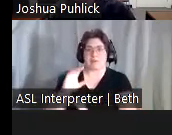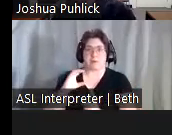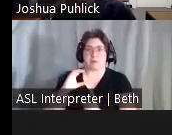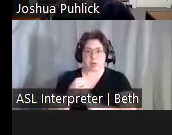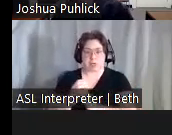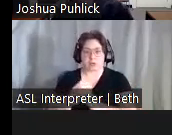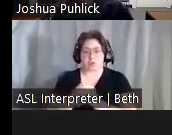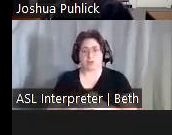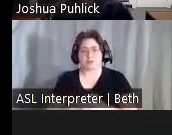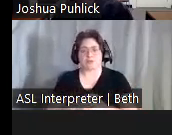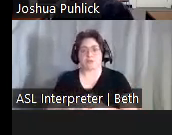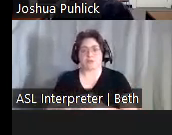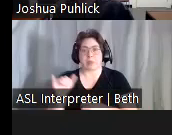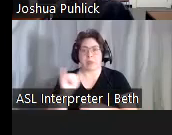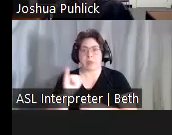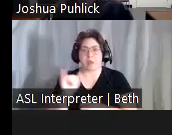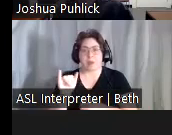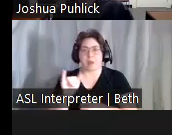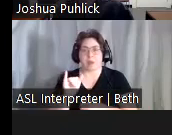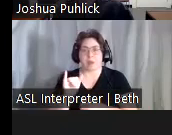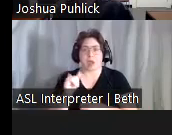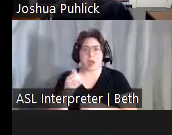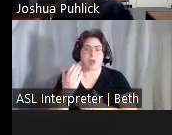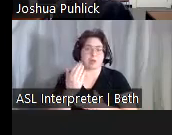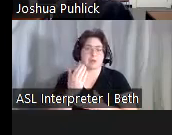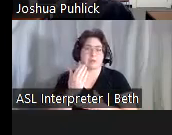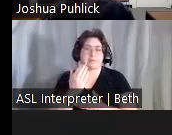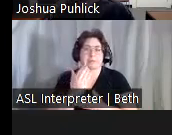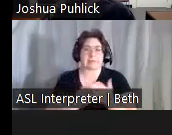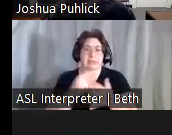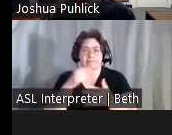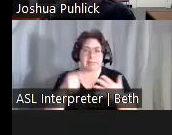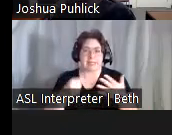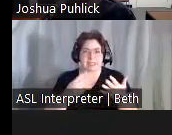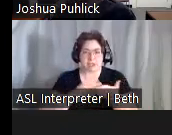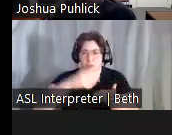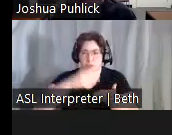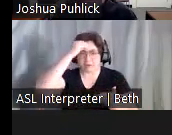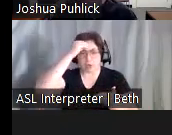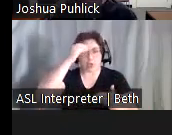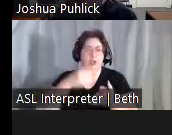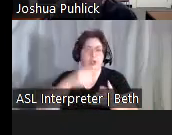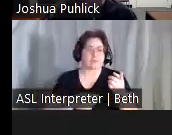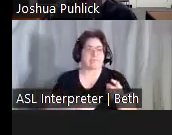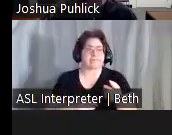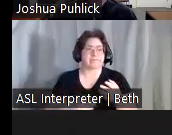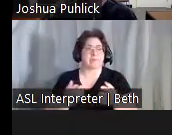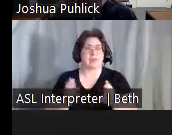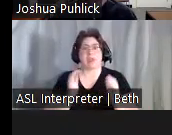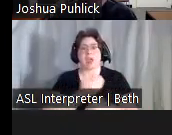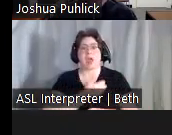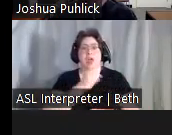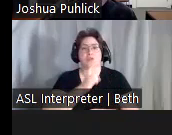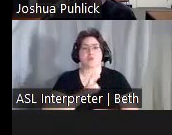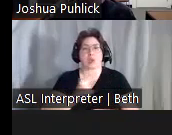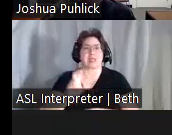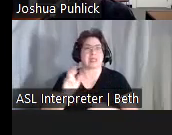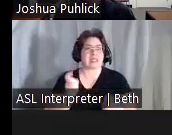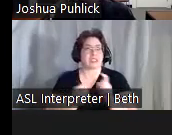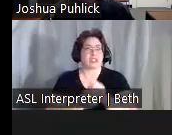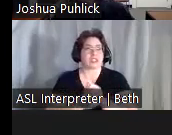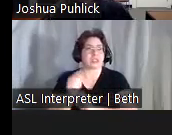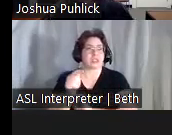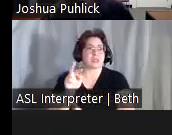Some lessons that we've learned through doing this. This is our transition treatment.